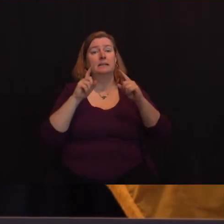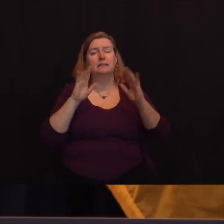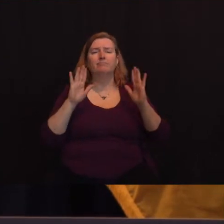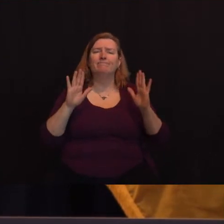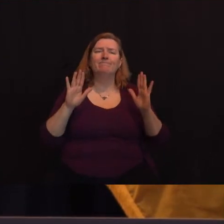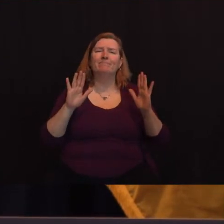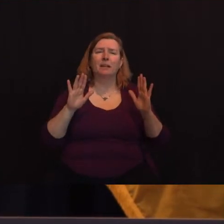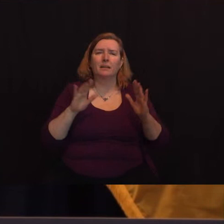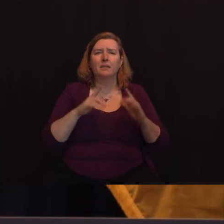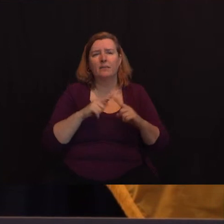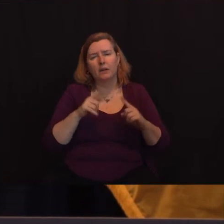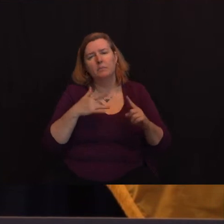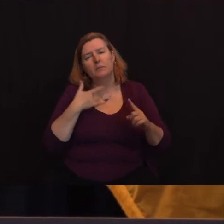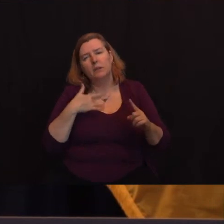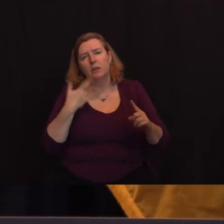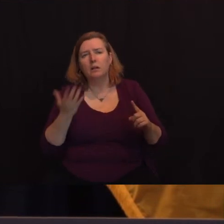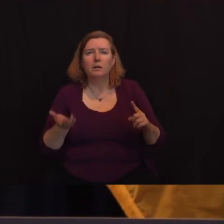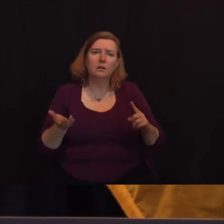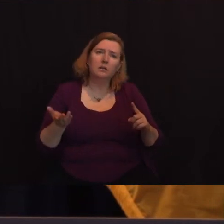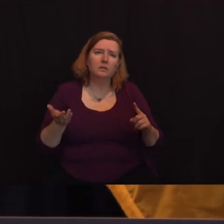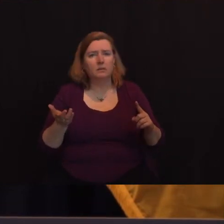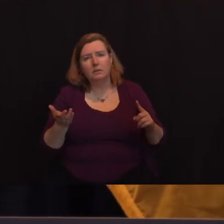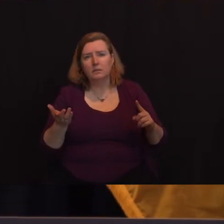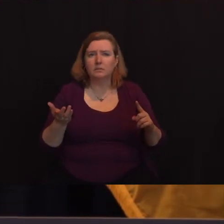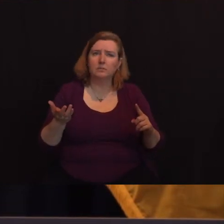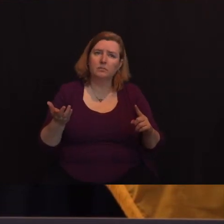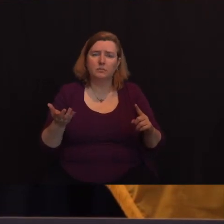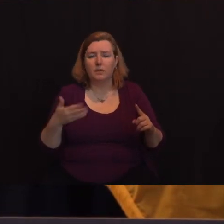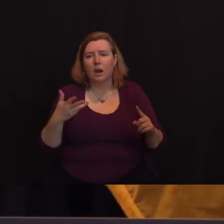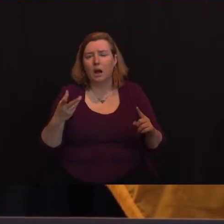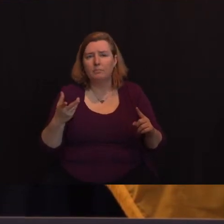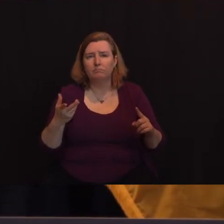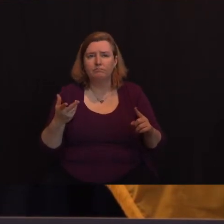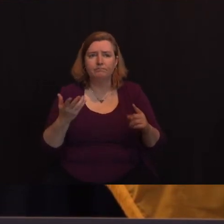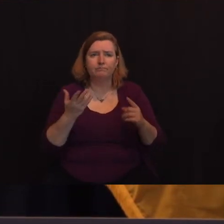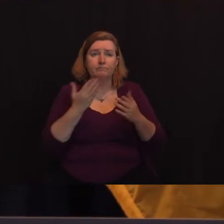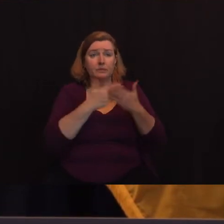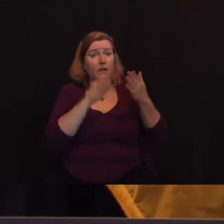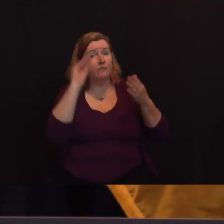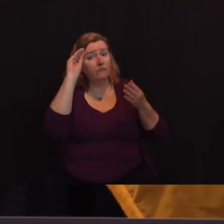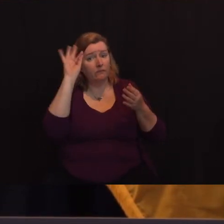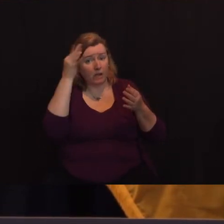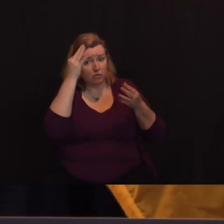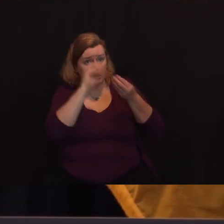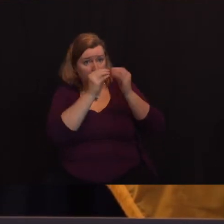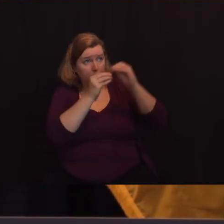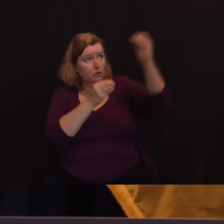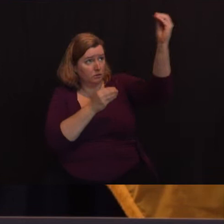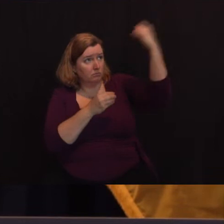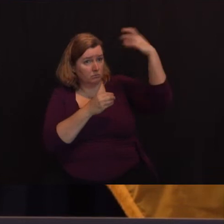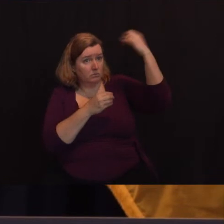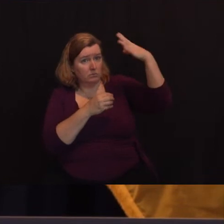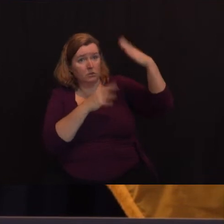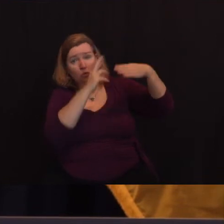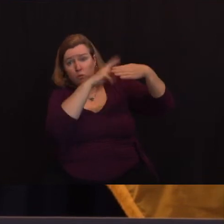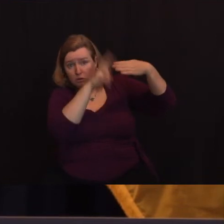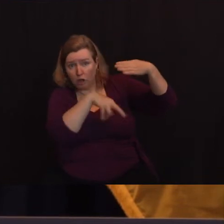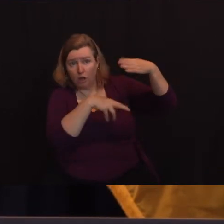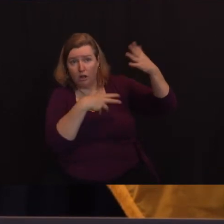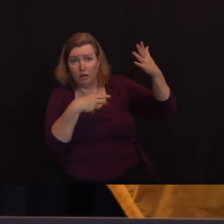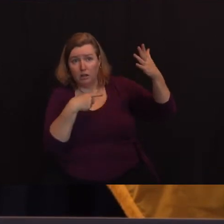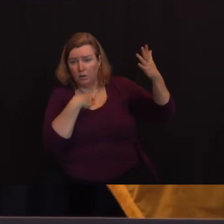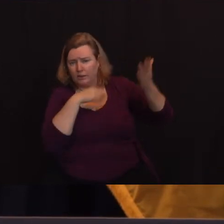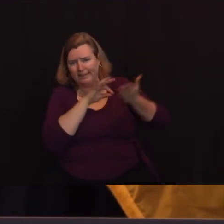are numbers through federal or other programs that we're not counting, and we want to make sure that we're giving you an accurate count of anybody that